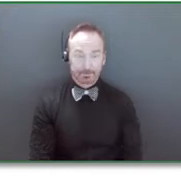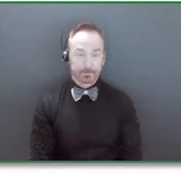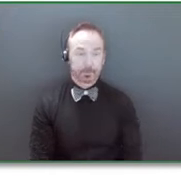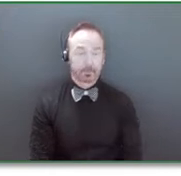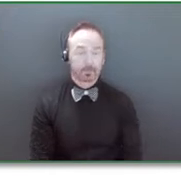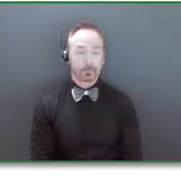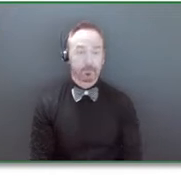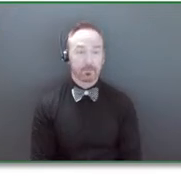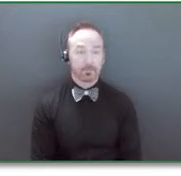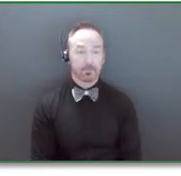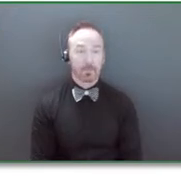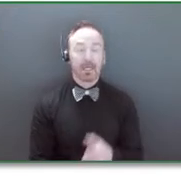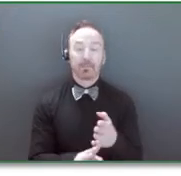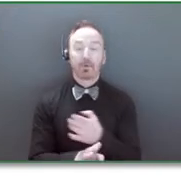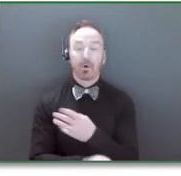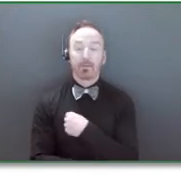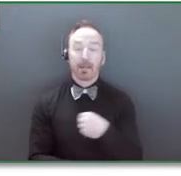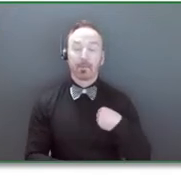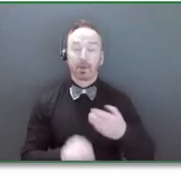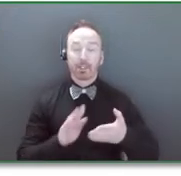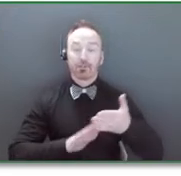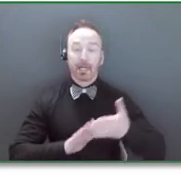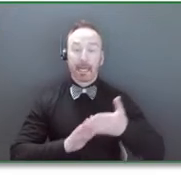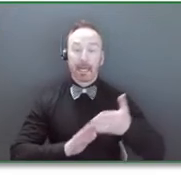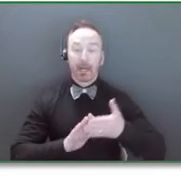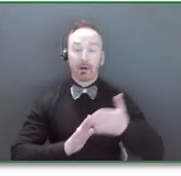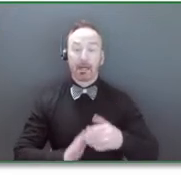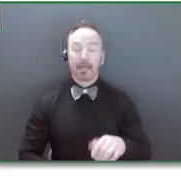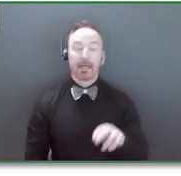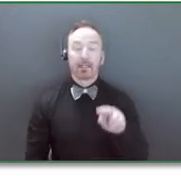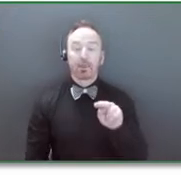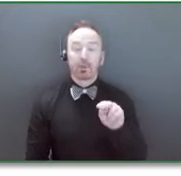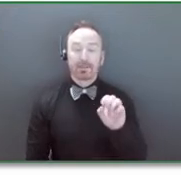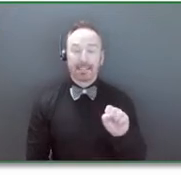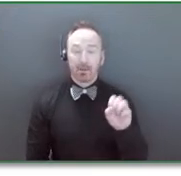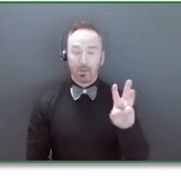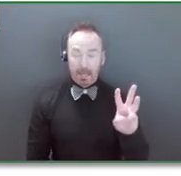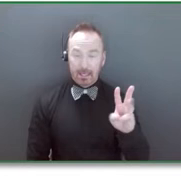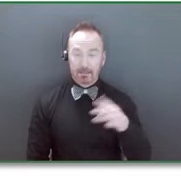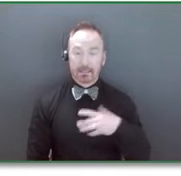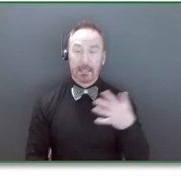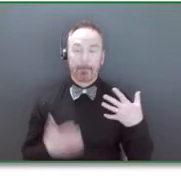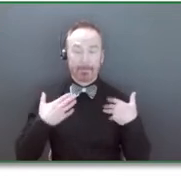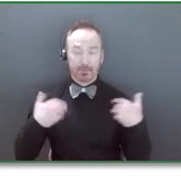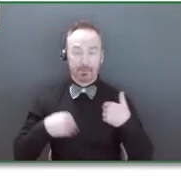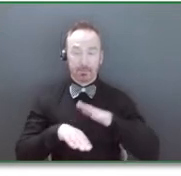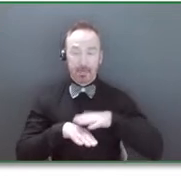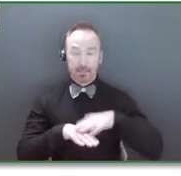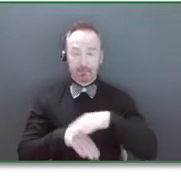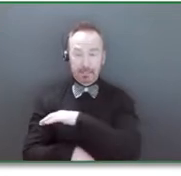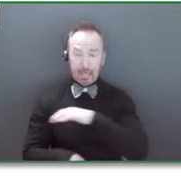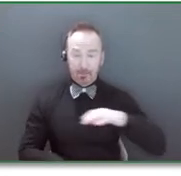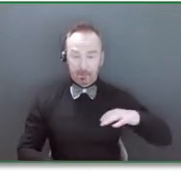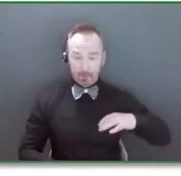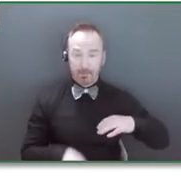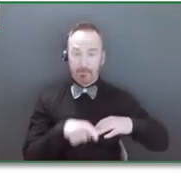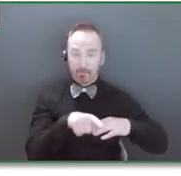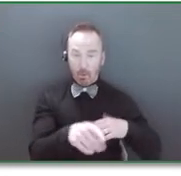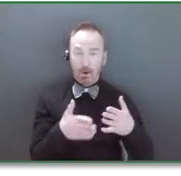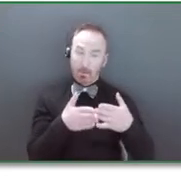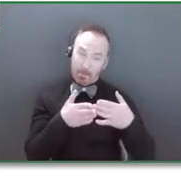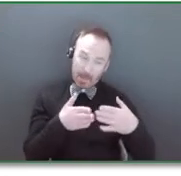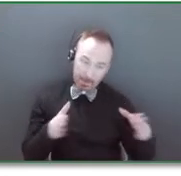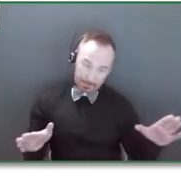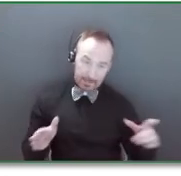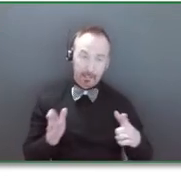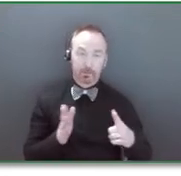Previously, I was a member and chair of the New South Wales Minister's Advisory Council for one public authority. In 2017, we were asked